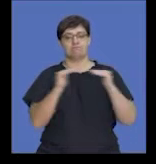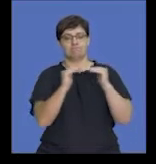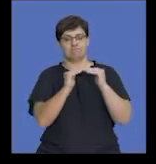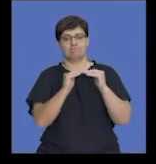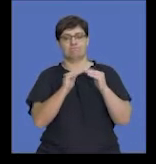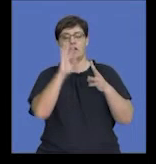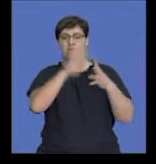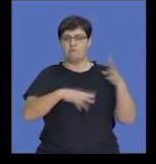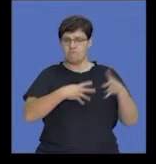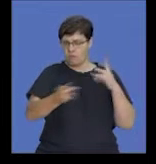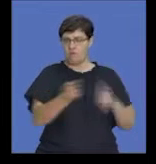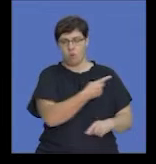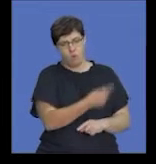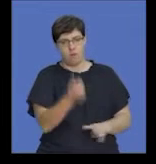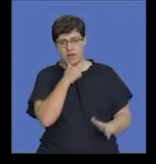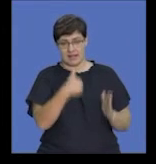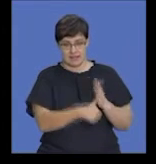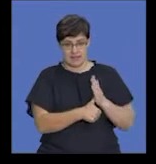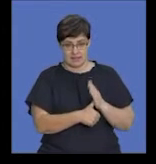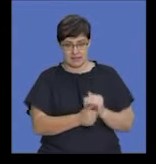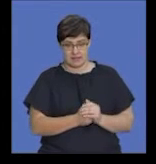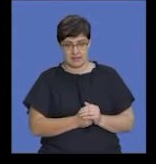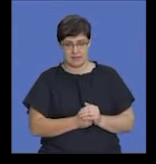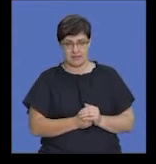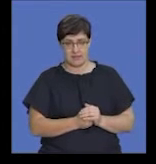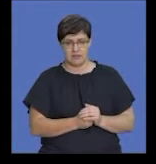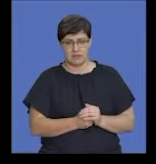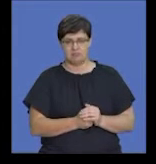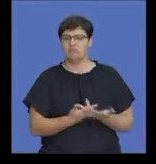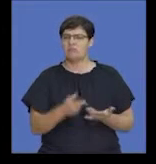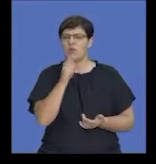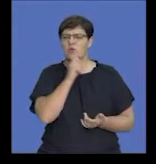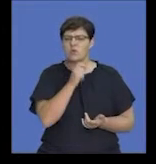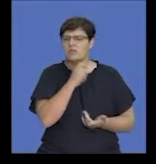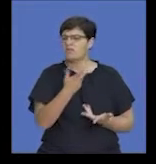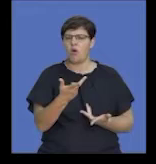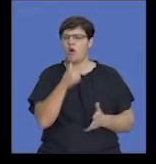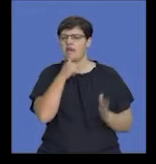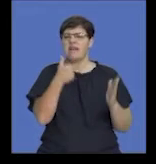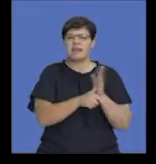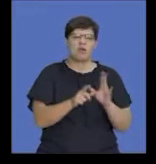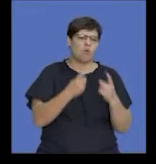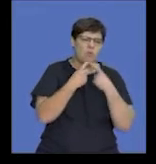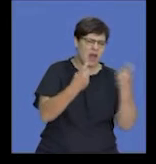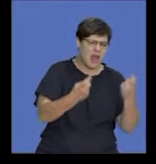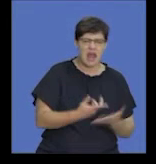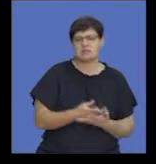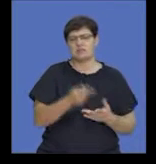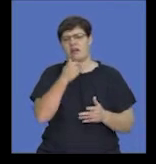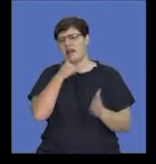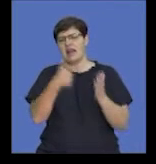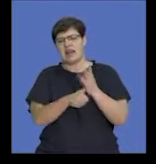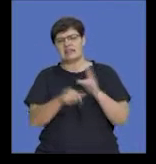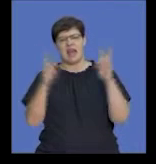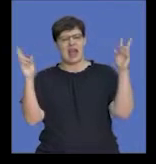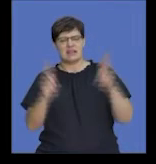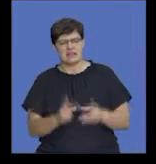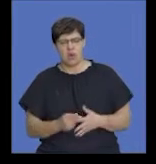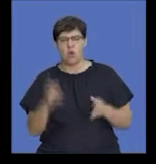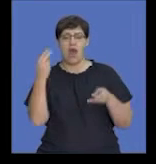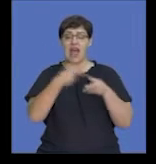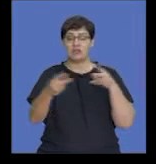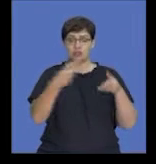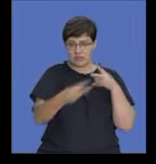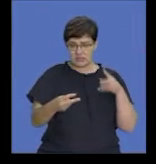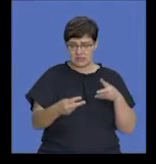use for all letters, and it could be used even for your letters of complaint and letter to the editor. Obviously, the addresses